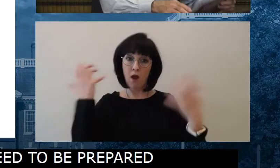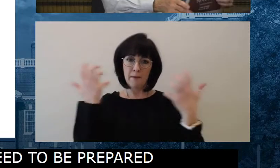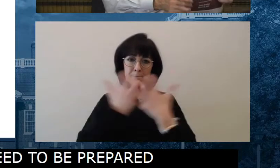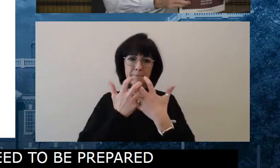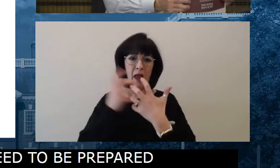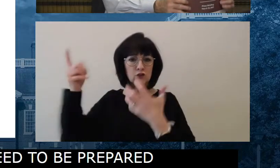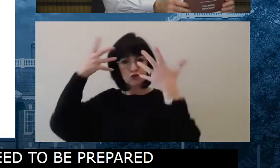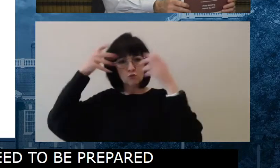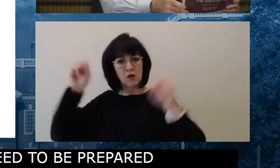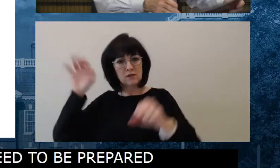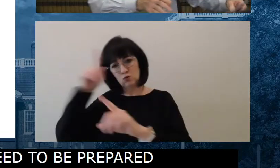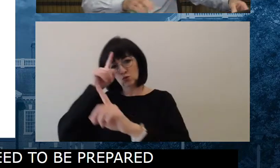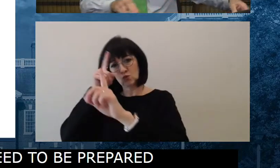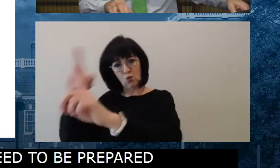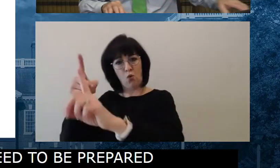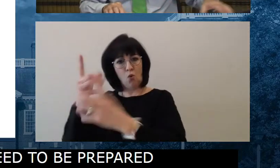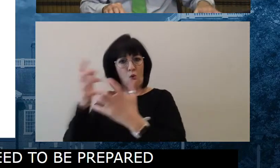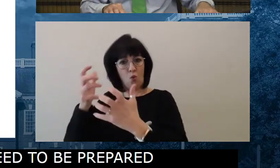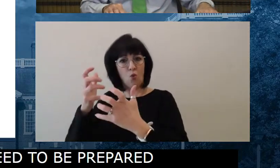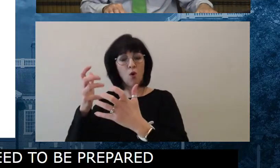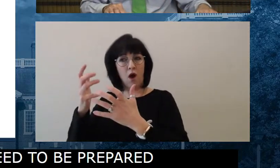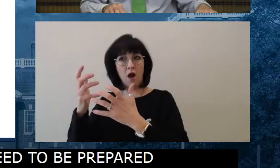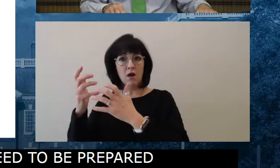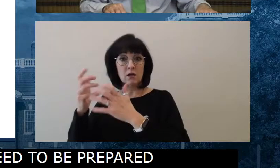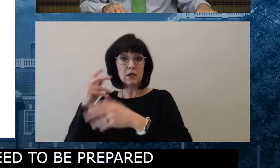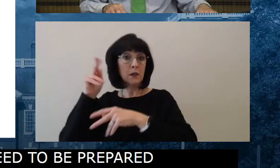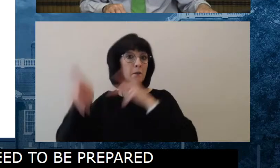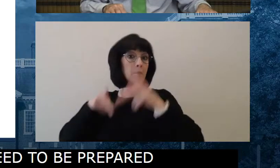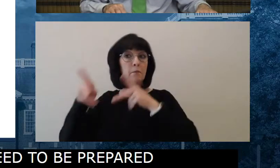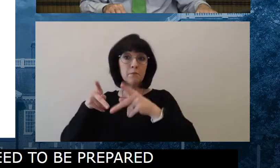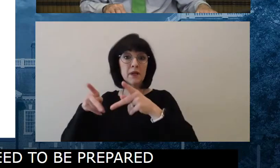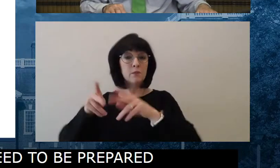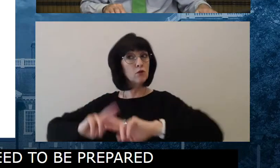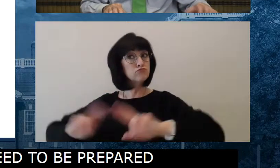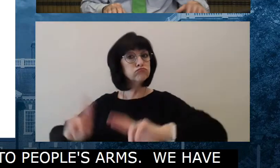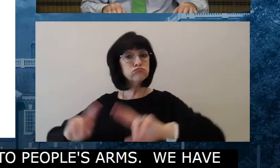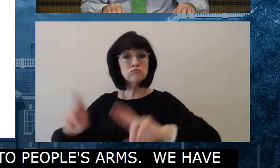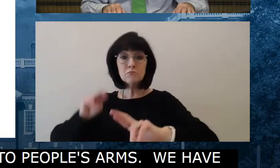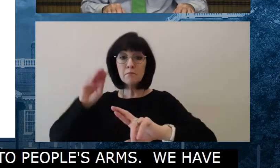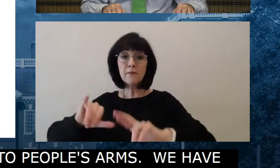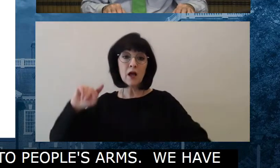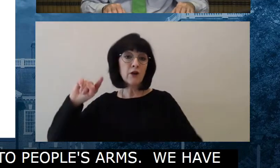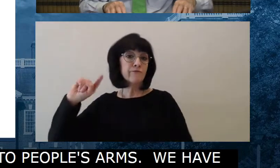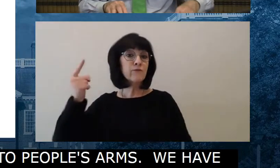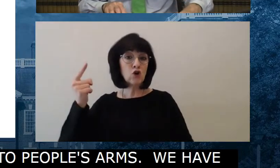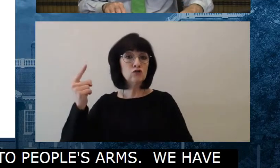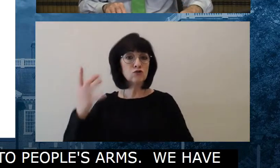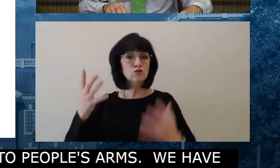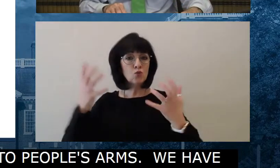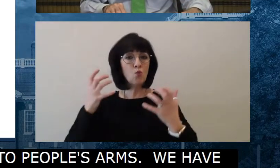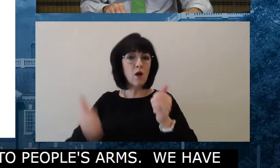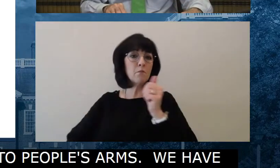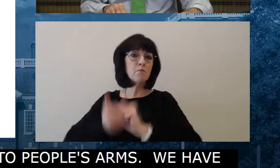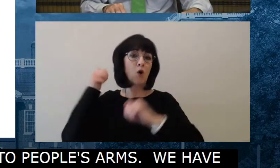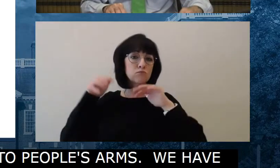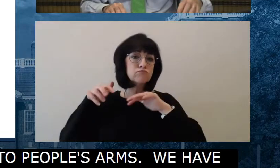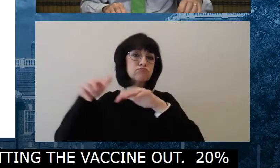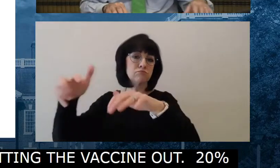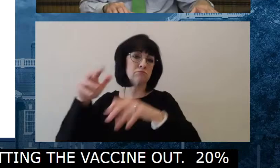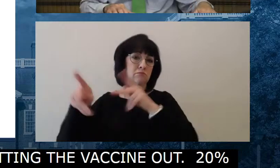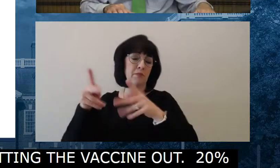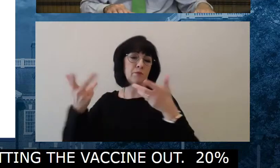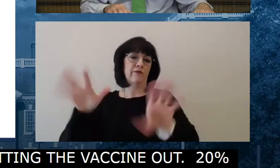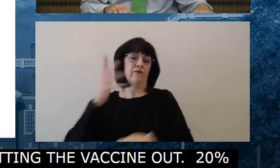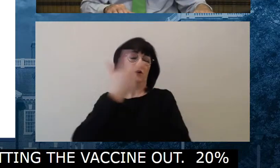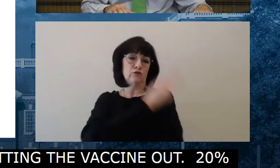out. 20% of all Delawareans have received at least one shot, and that includes the